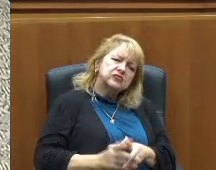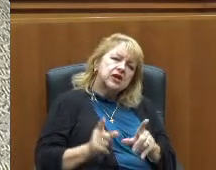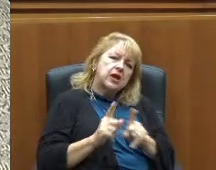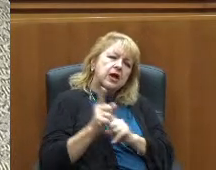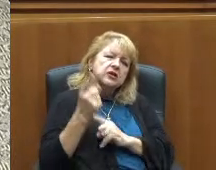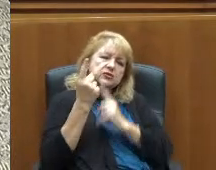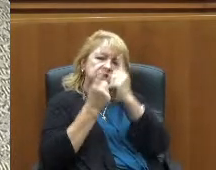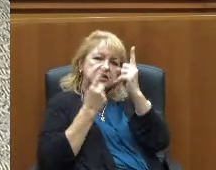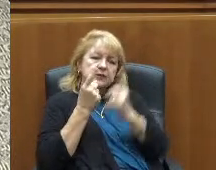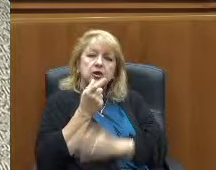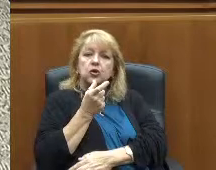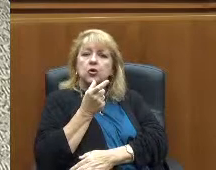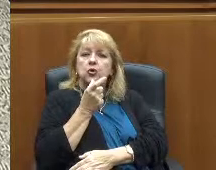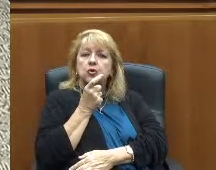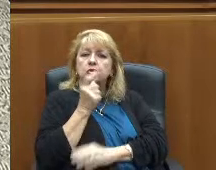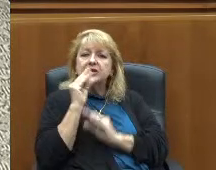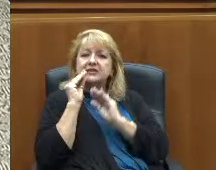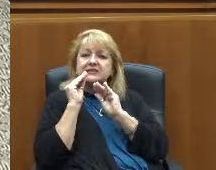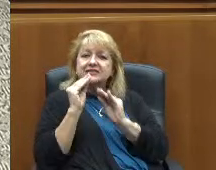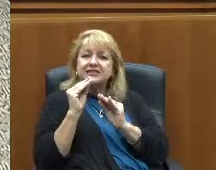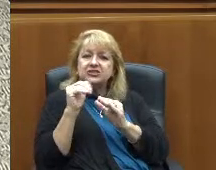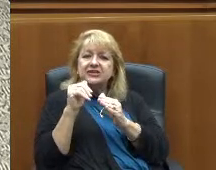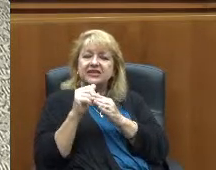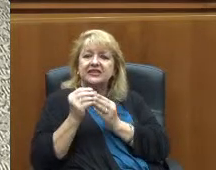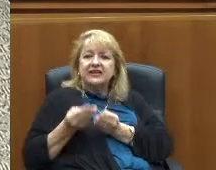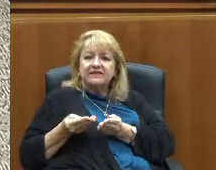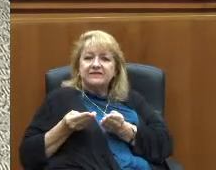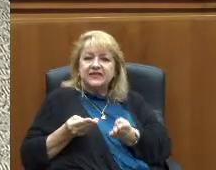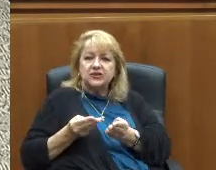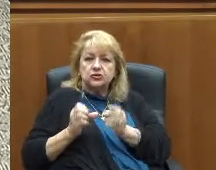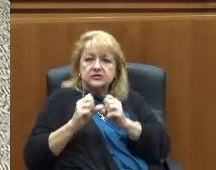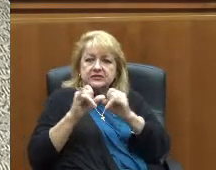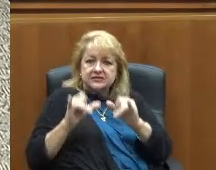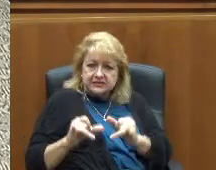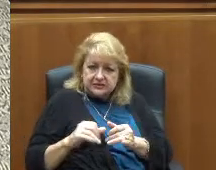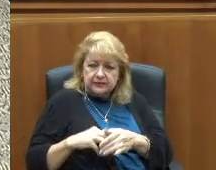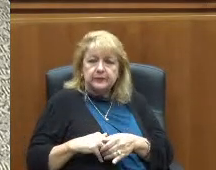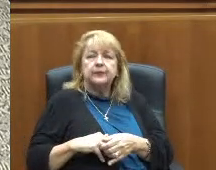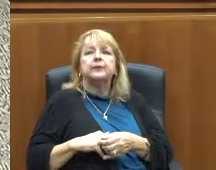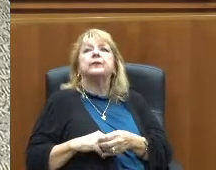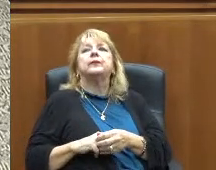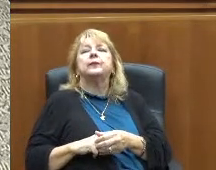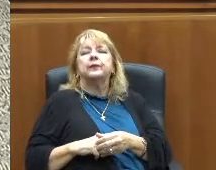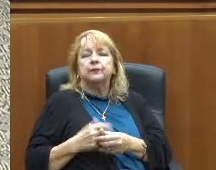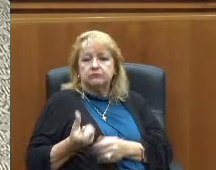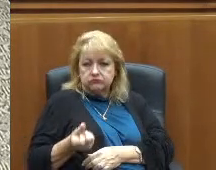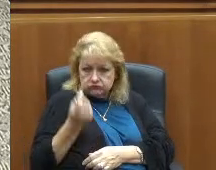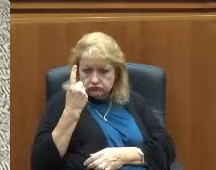think about who is teaching in our feeder system, we also realize that